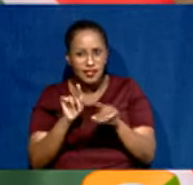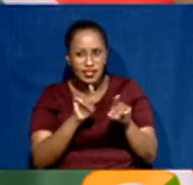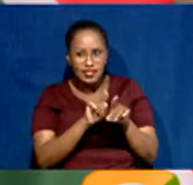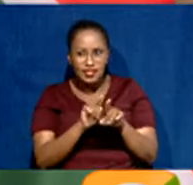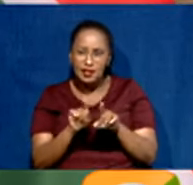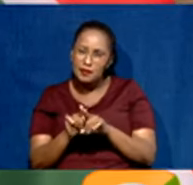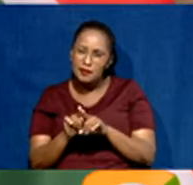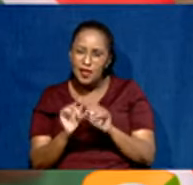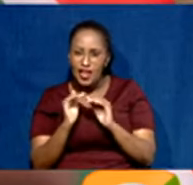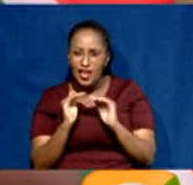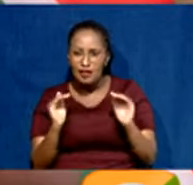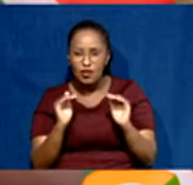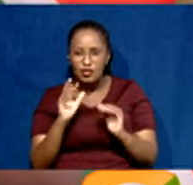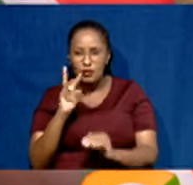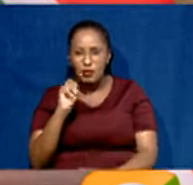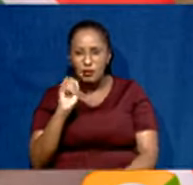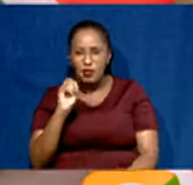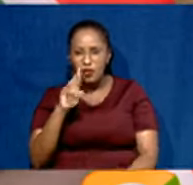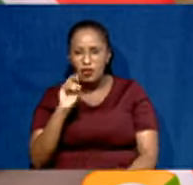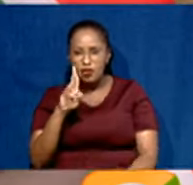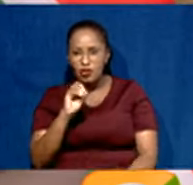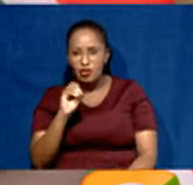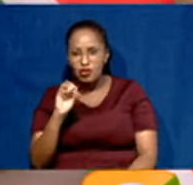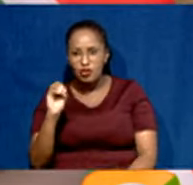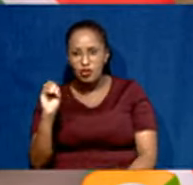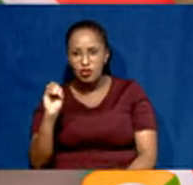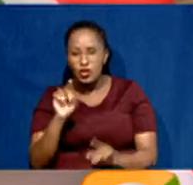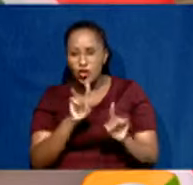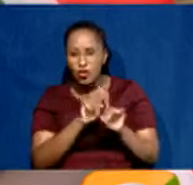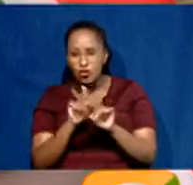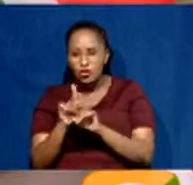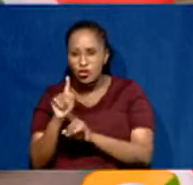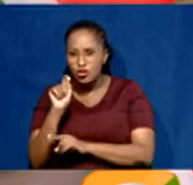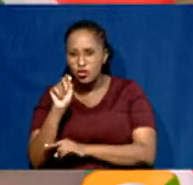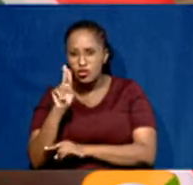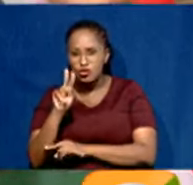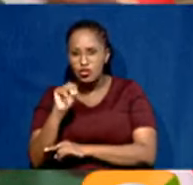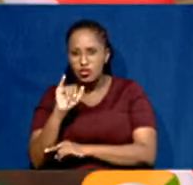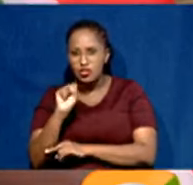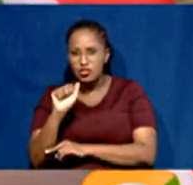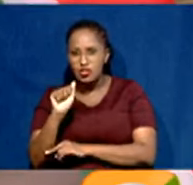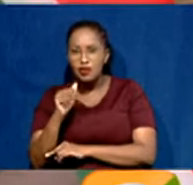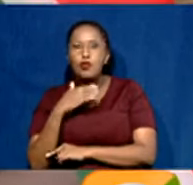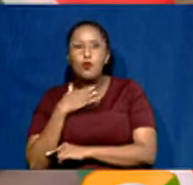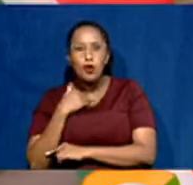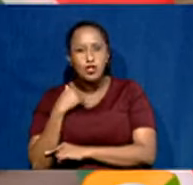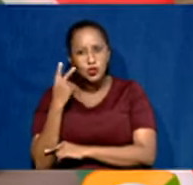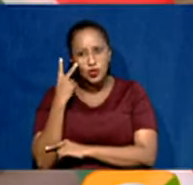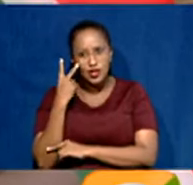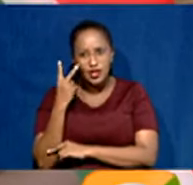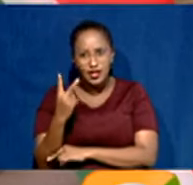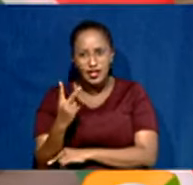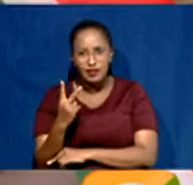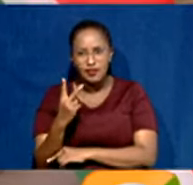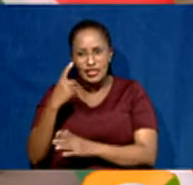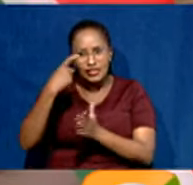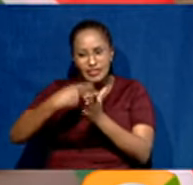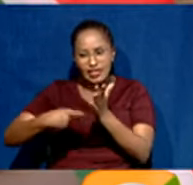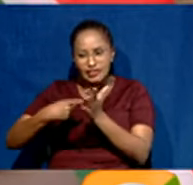as Morocco. We are in the same category as Tunisia. I want you to check their